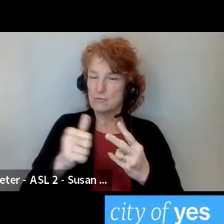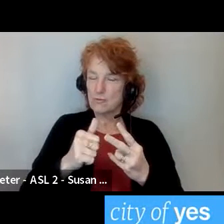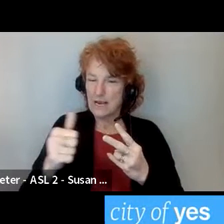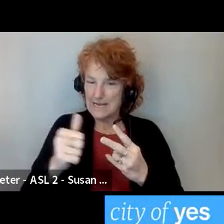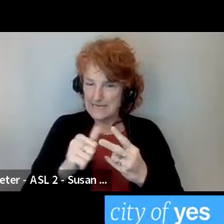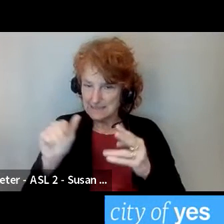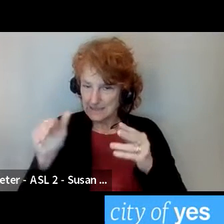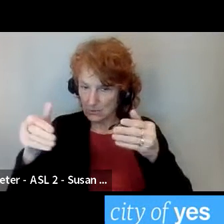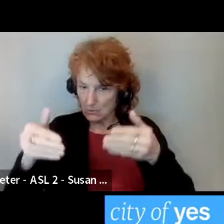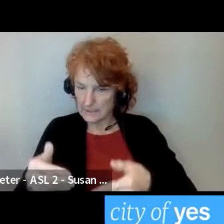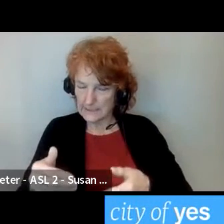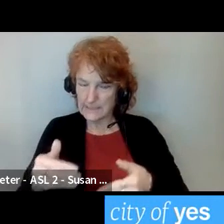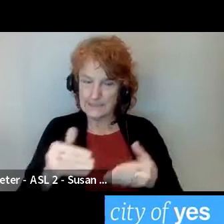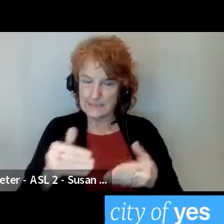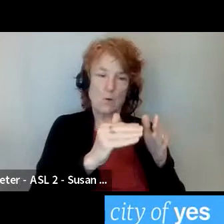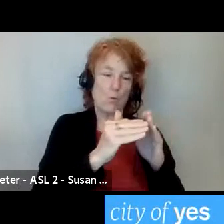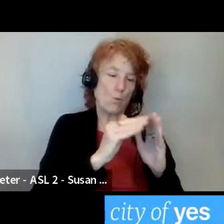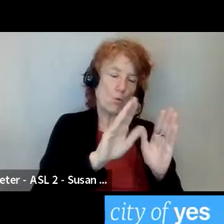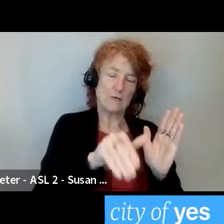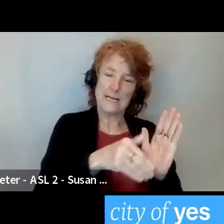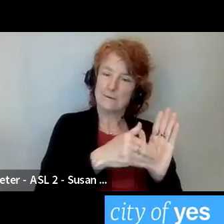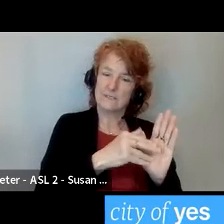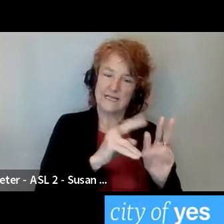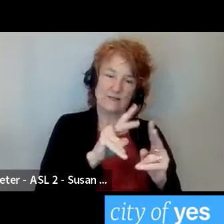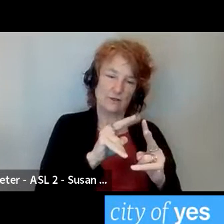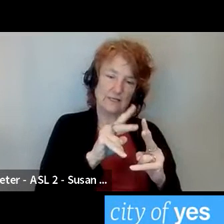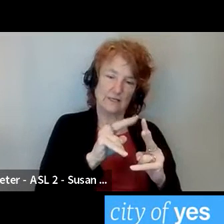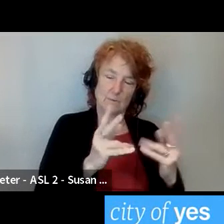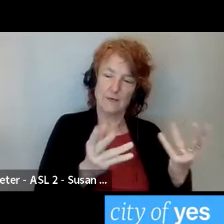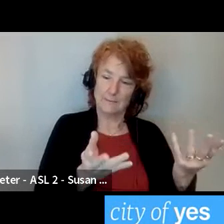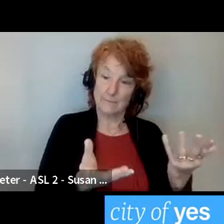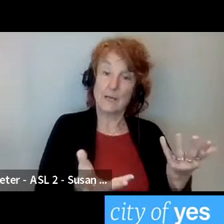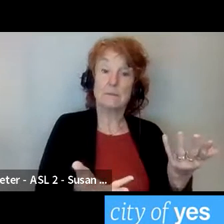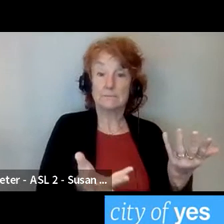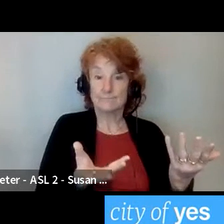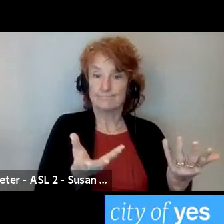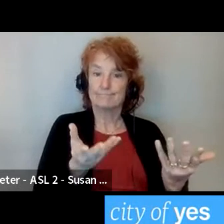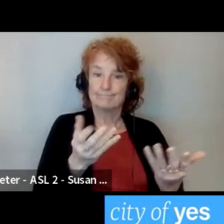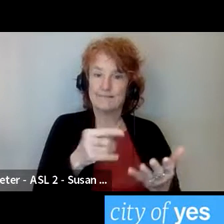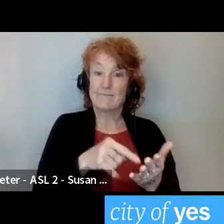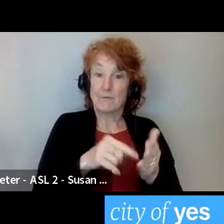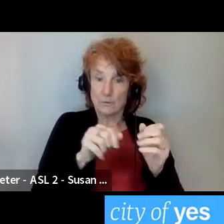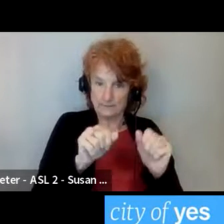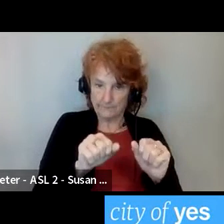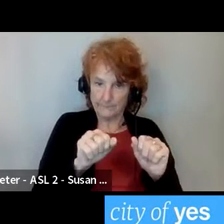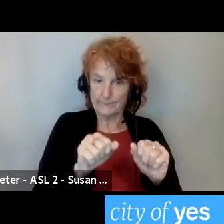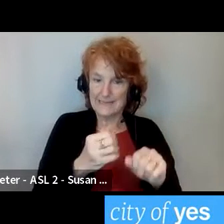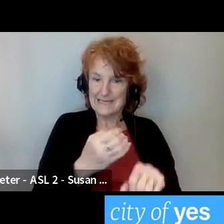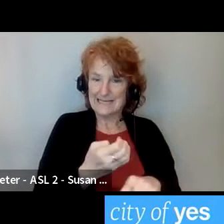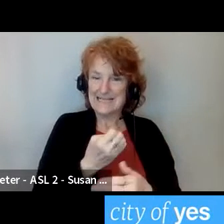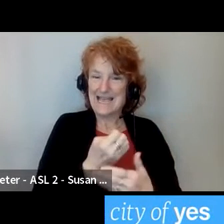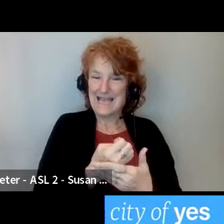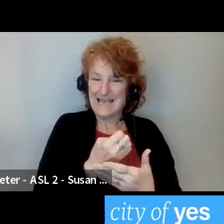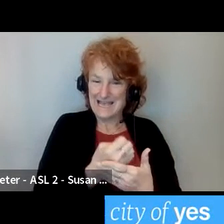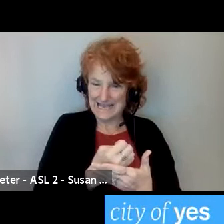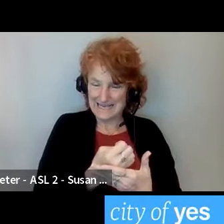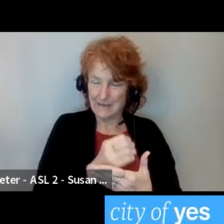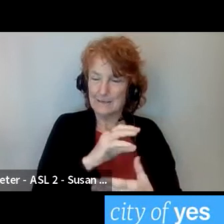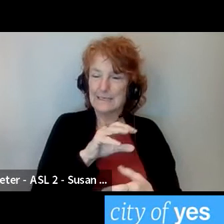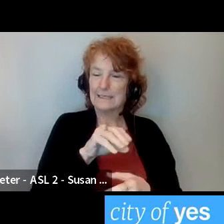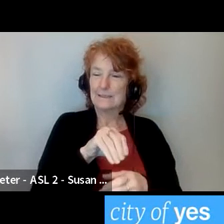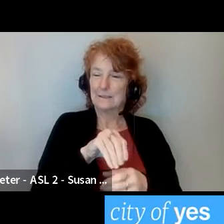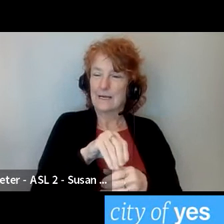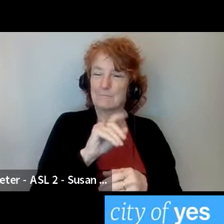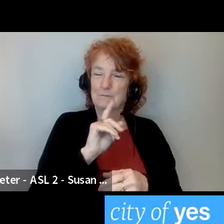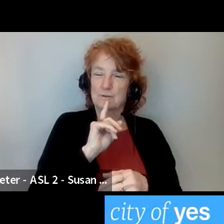Requiring affordability makes developments at this scale economically infeasible. It just can't pencil out the same way that MIH, mandatory inclusionary housing,